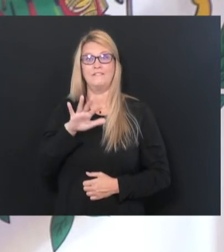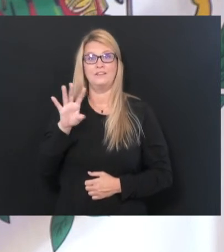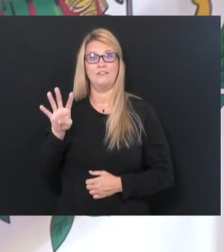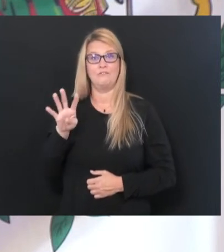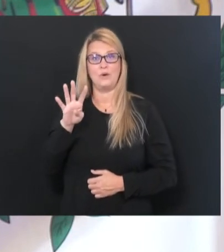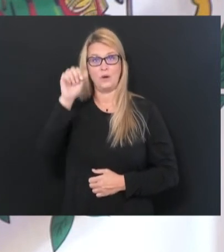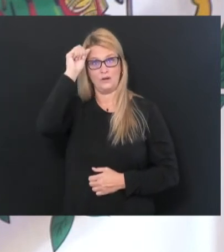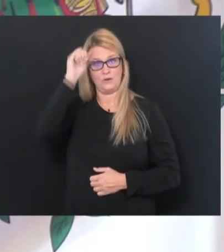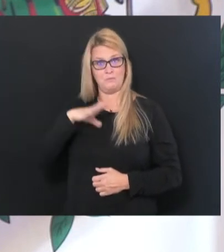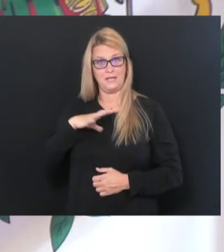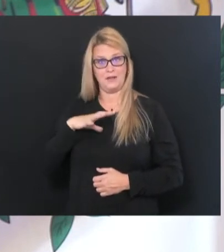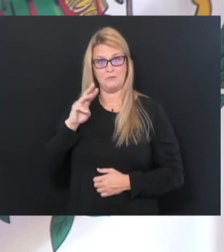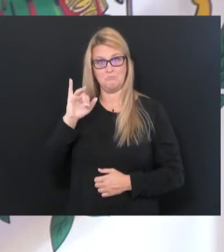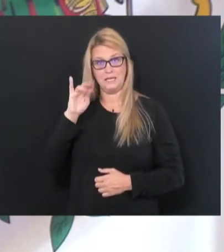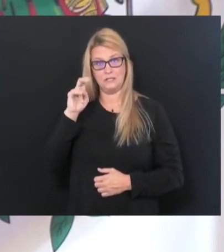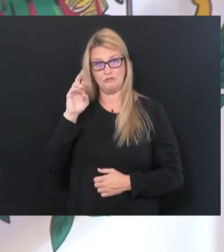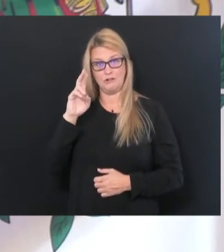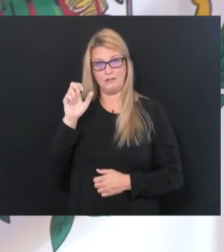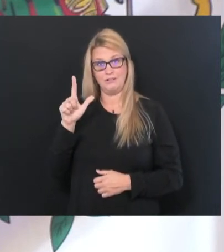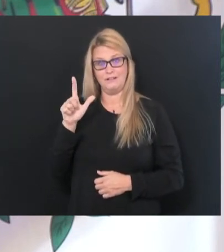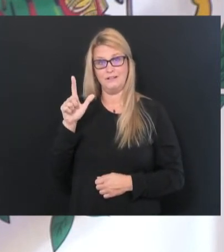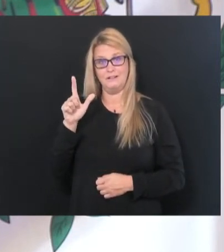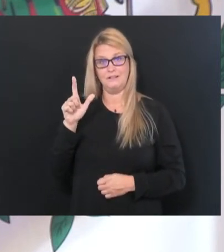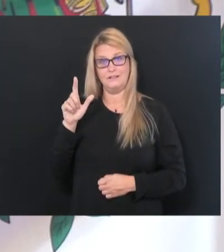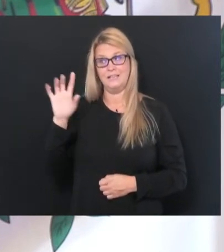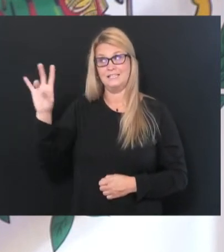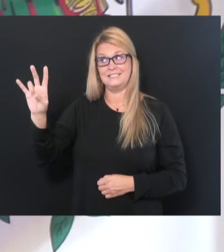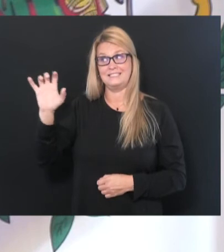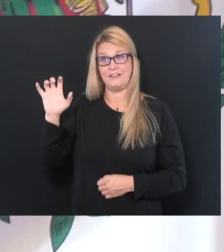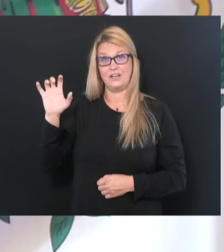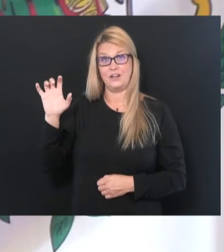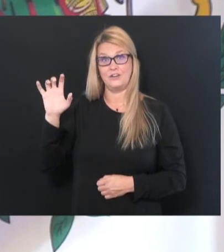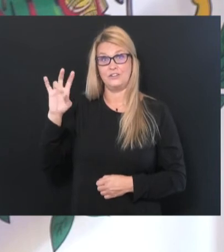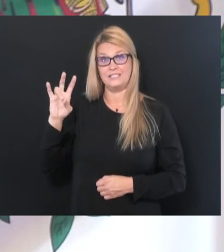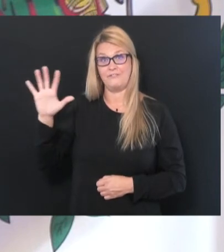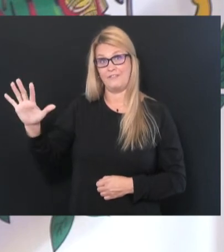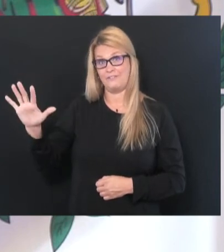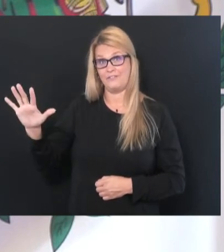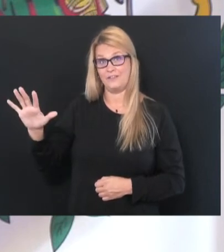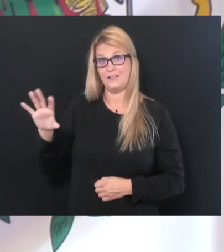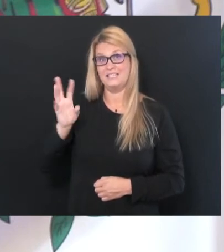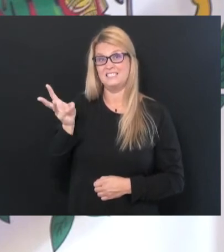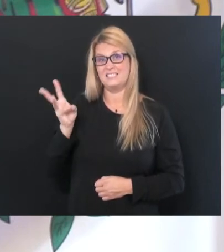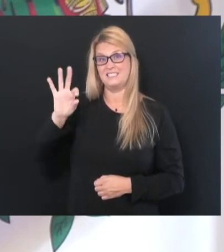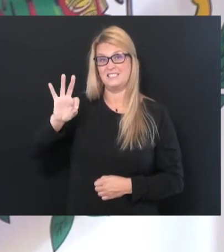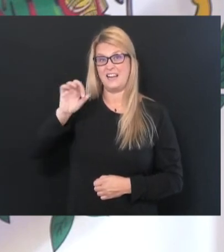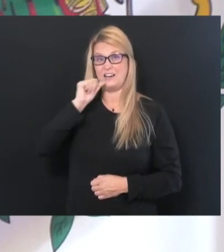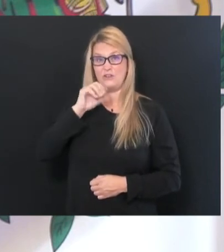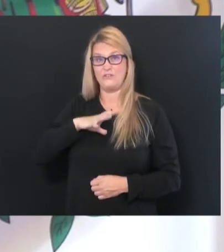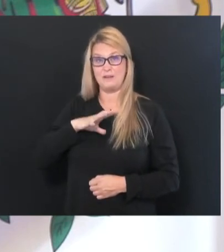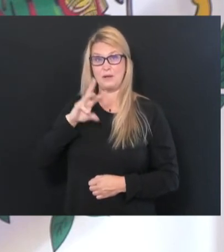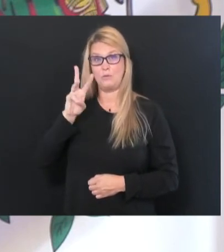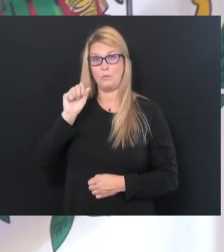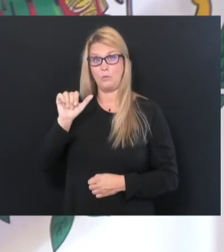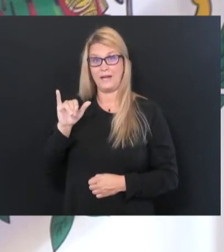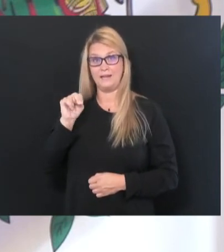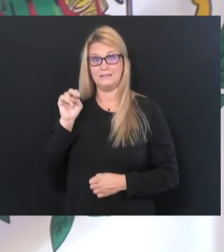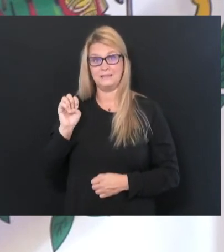54-year-old male from Mineral County. Our 775th death, a 69-year-old female from Wayne